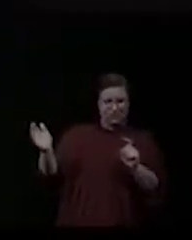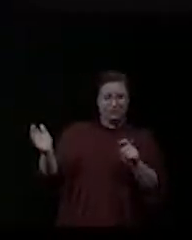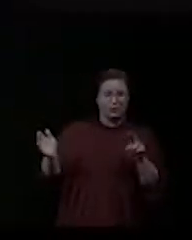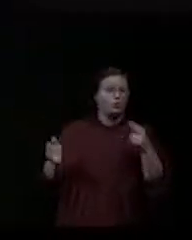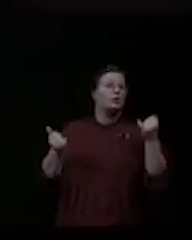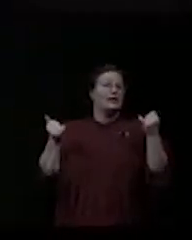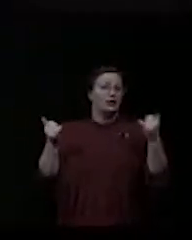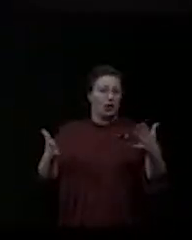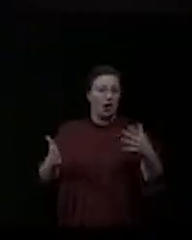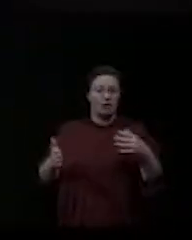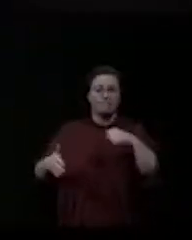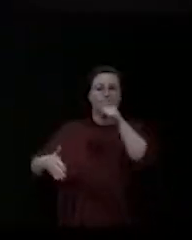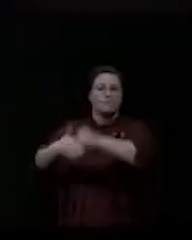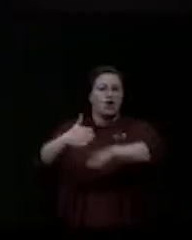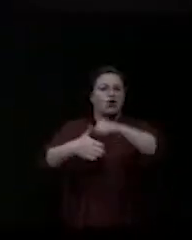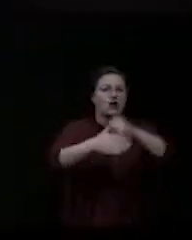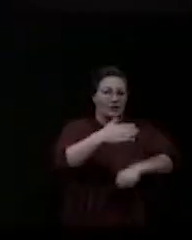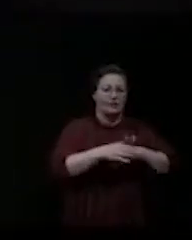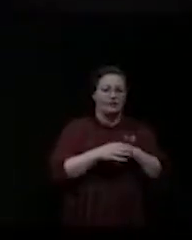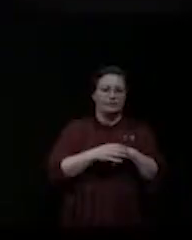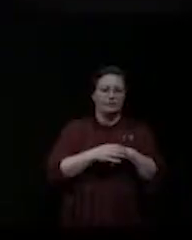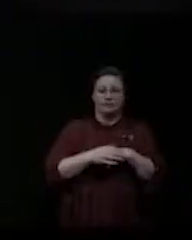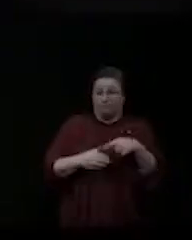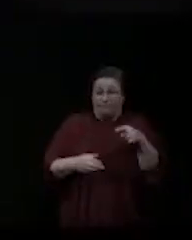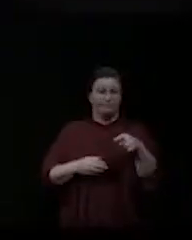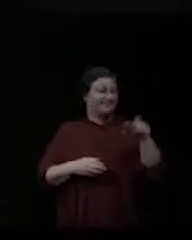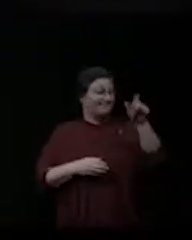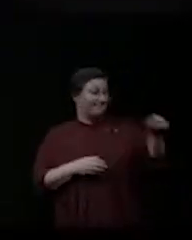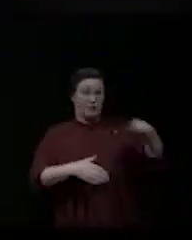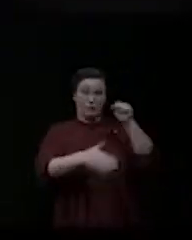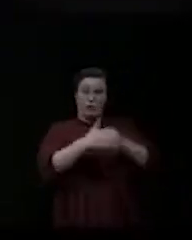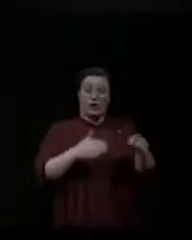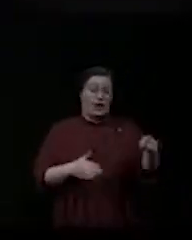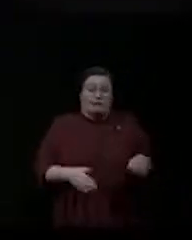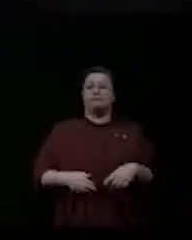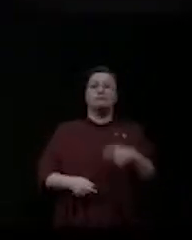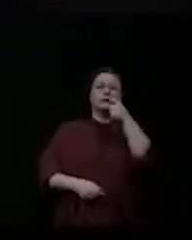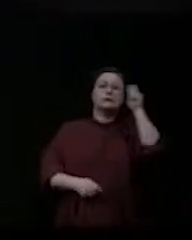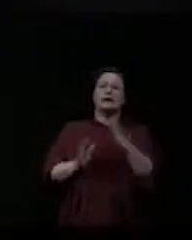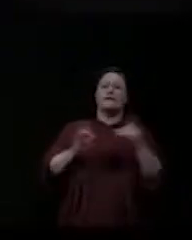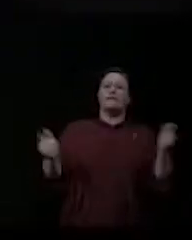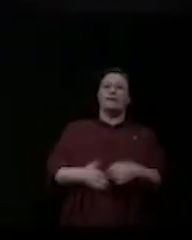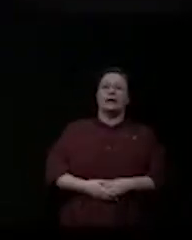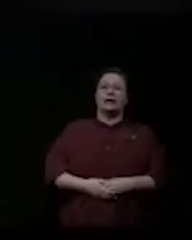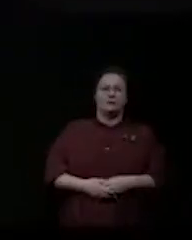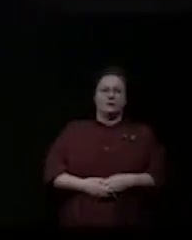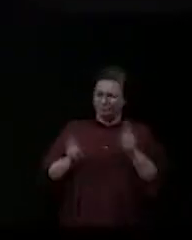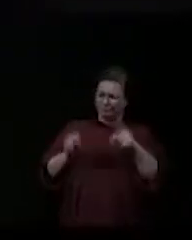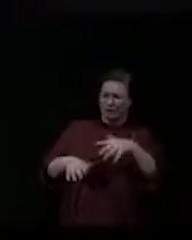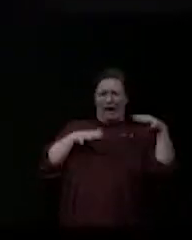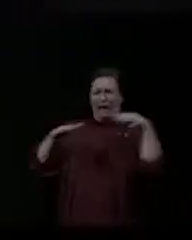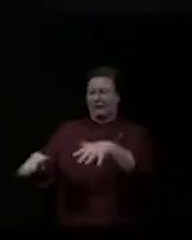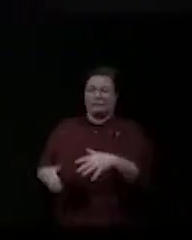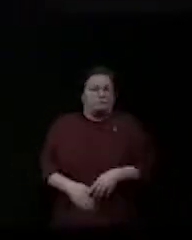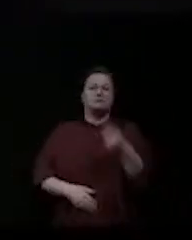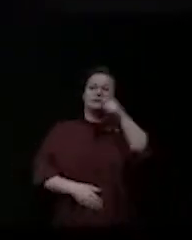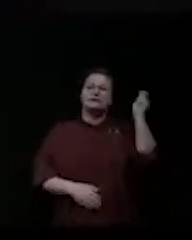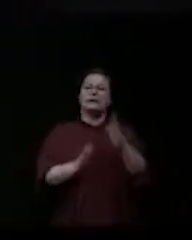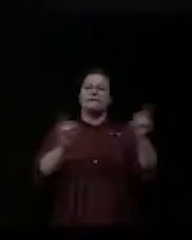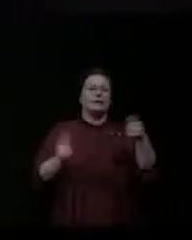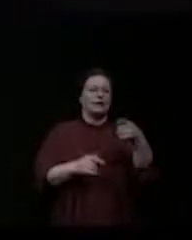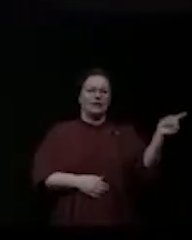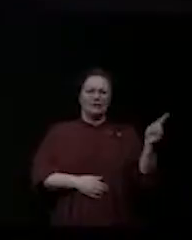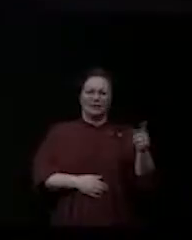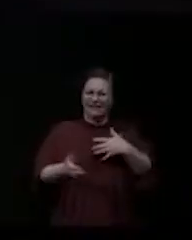being killed with impunity and attacked. This is happening because they